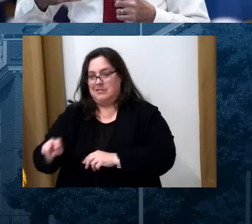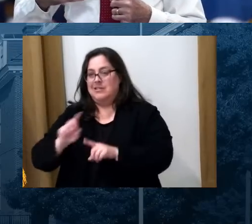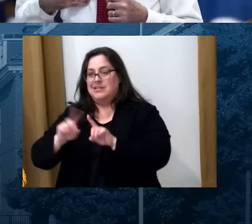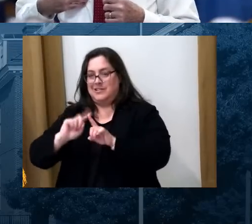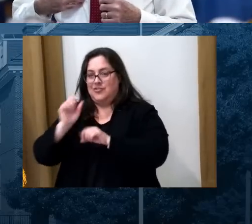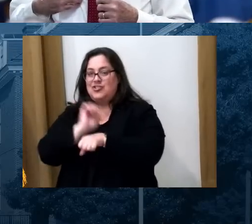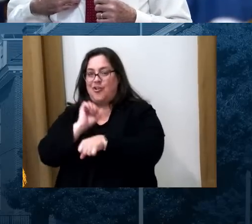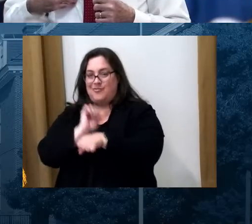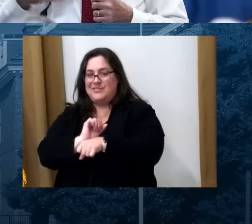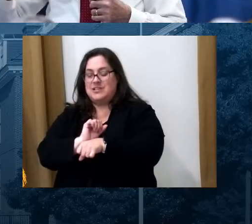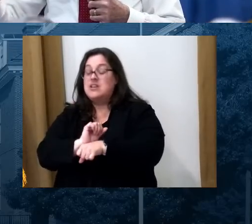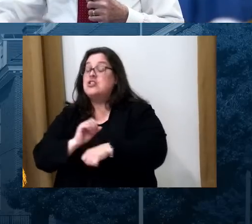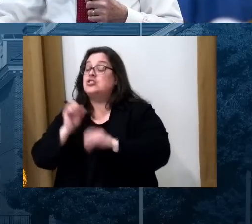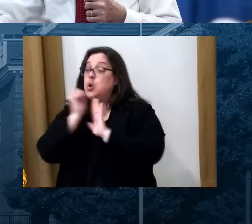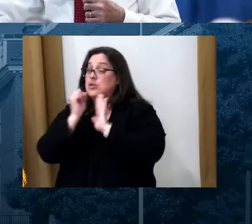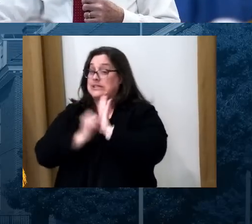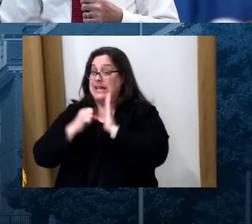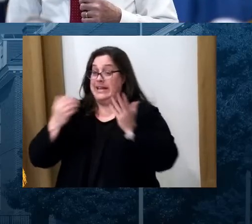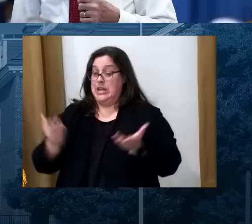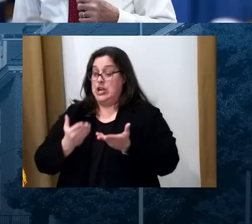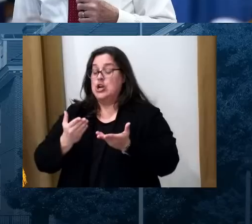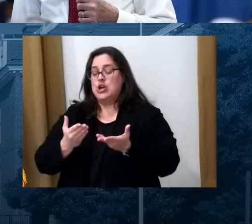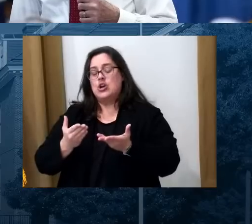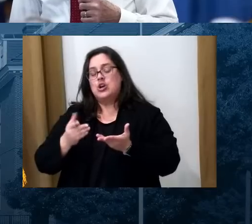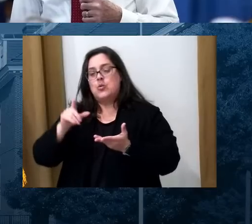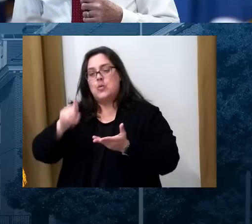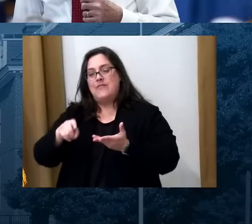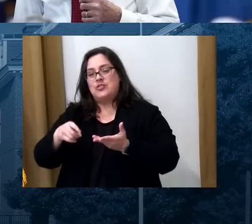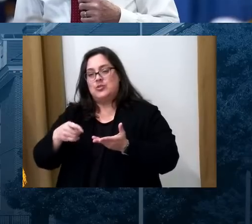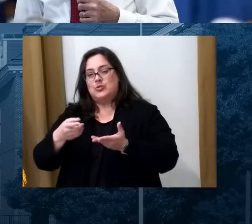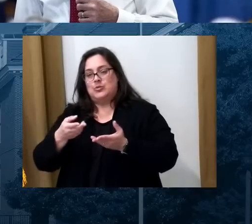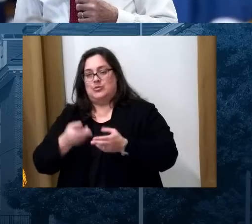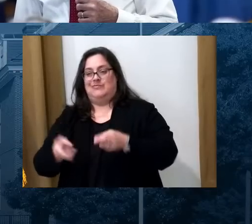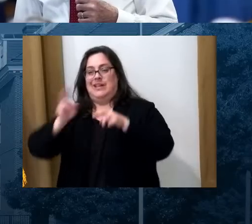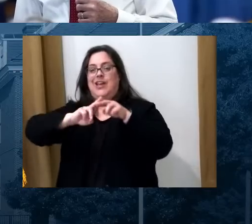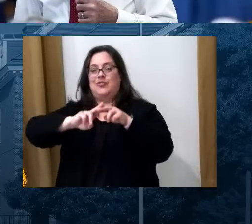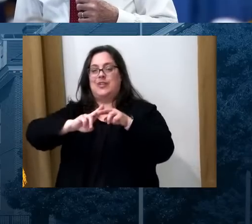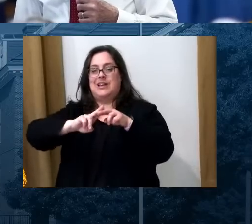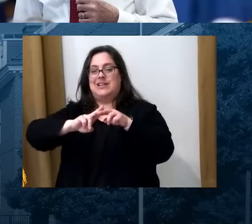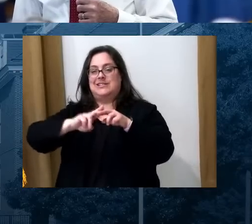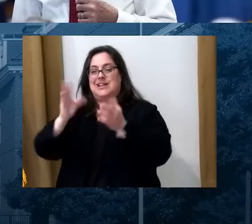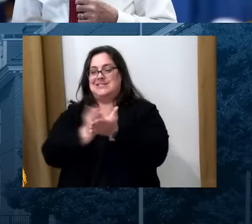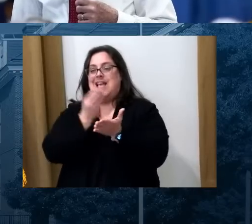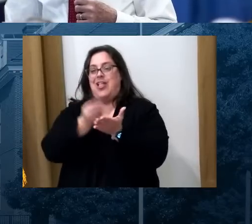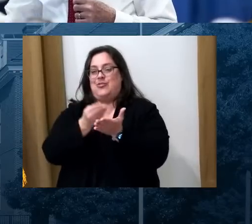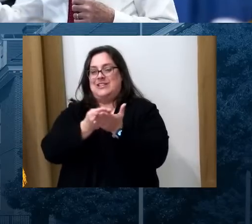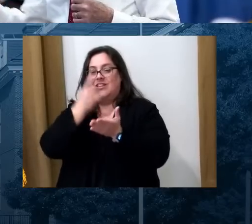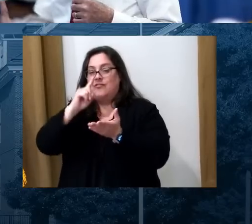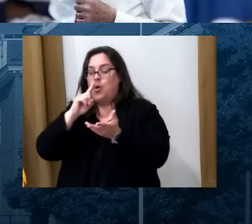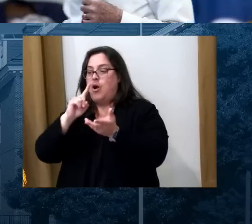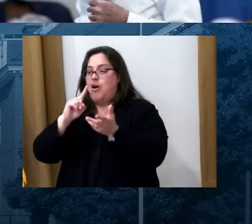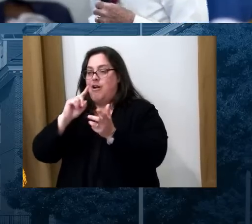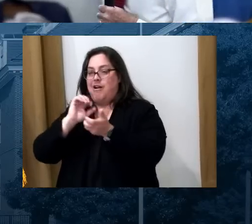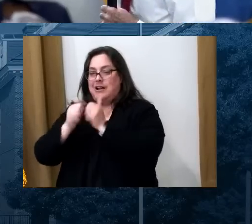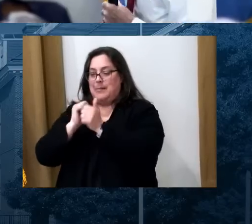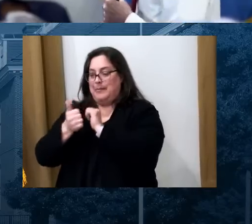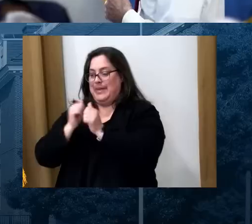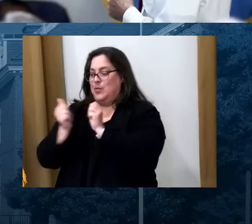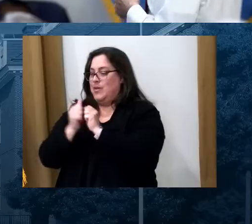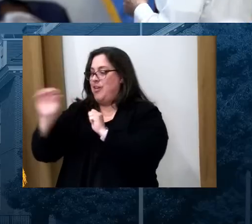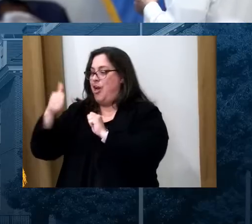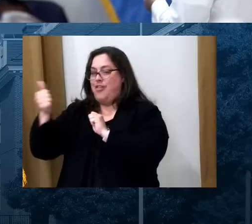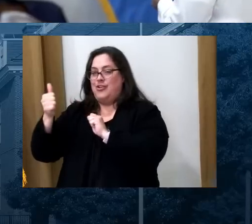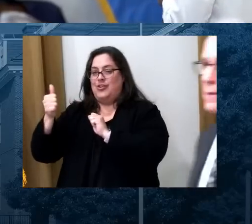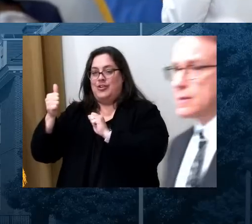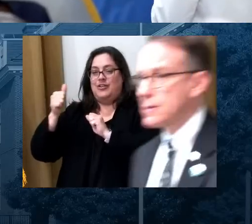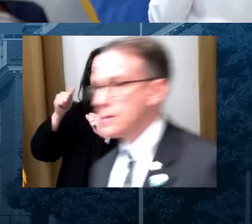another. And so as a state, we've had to raise salaries to compete with other employers as well, and you'll see that. So Rick, why don't you